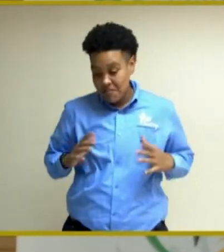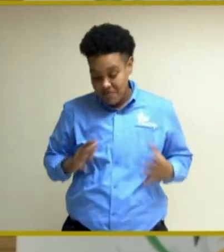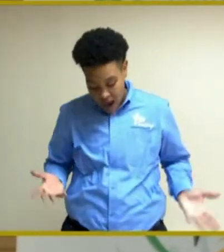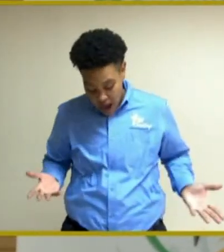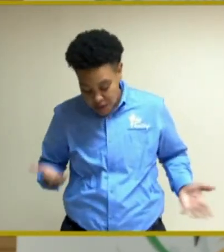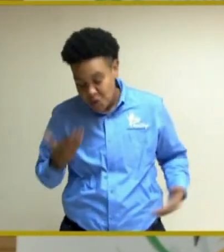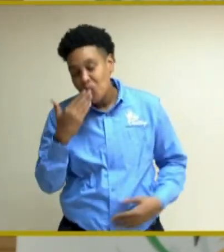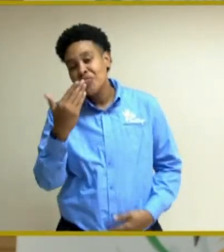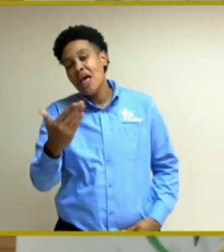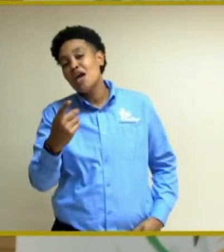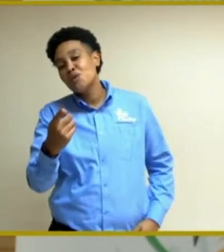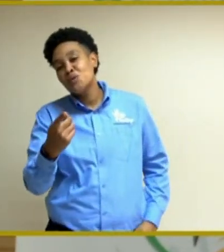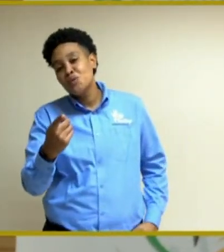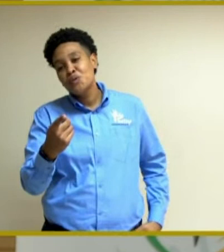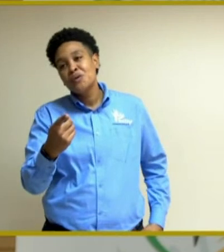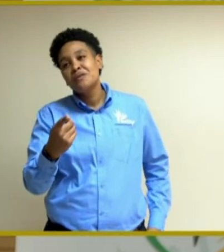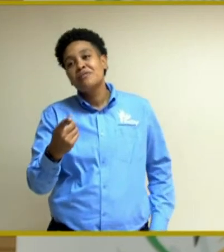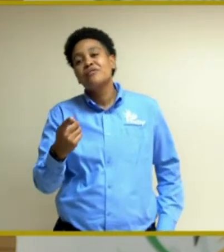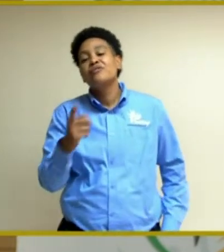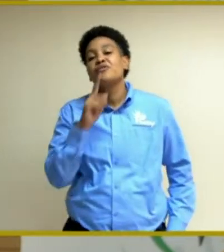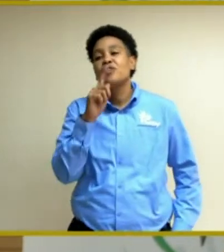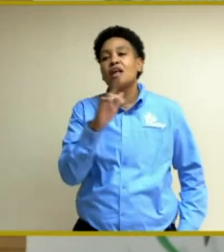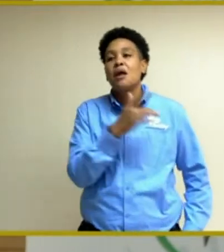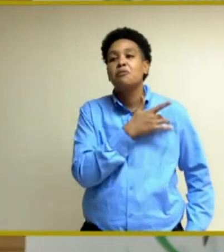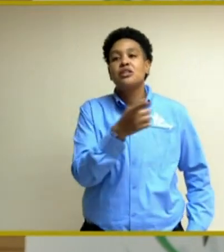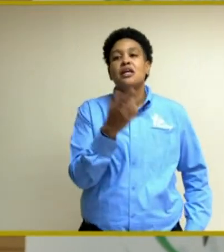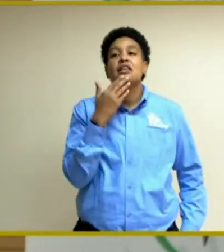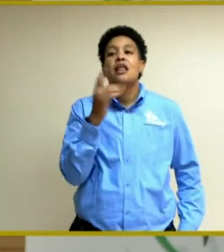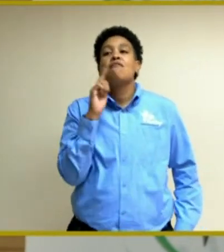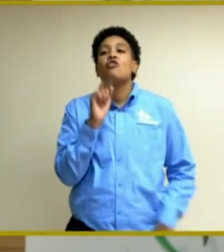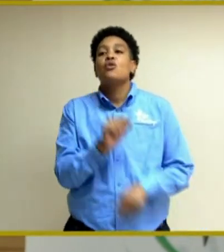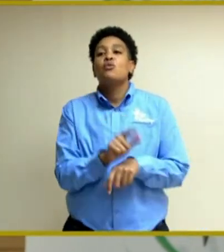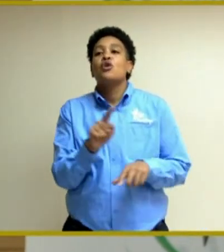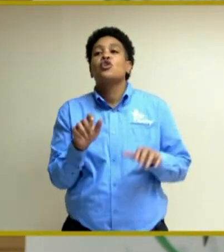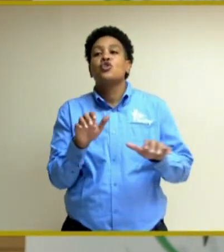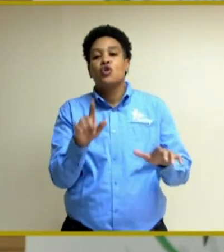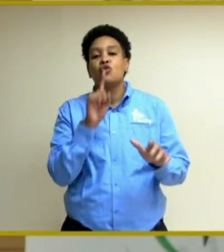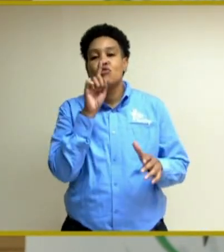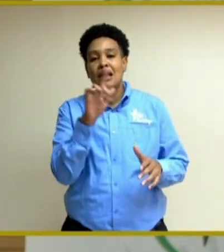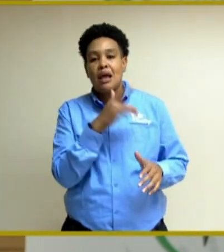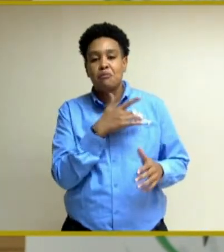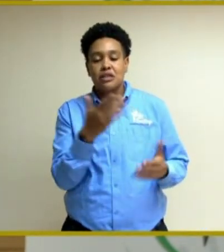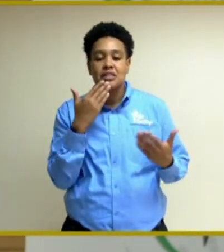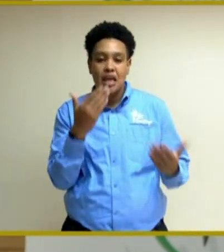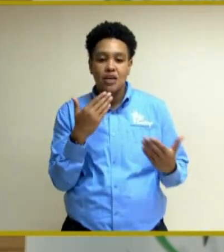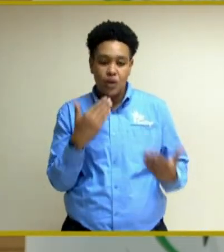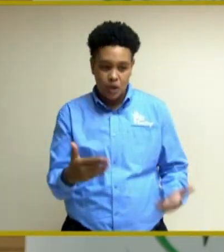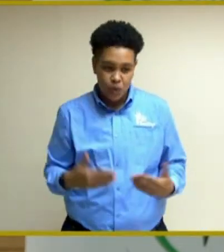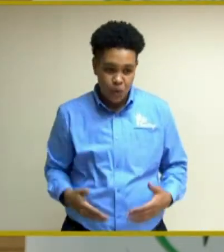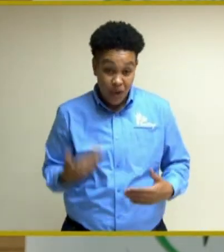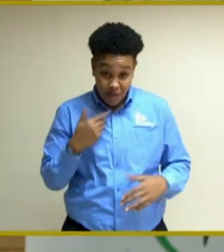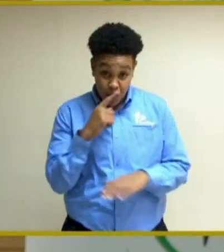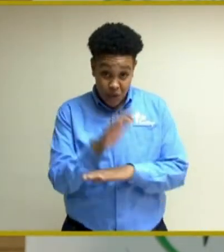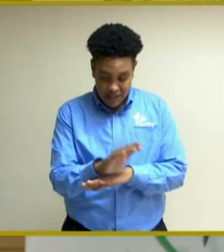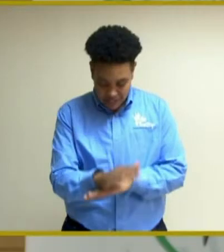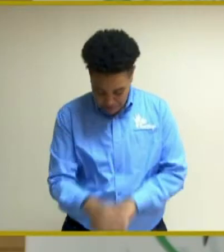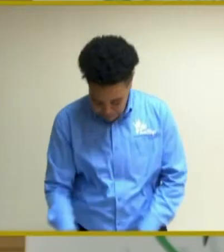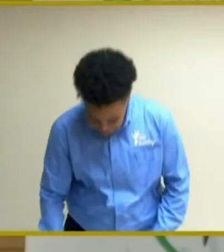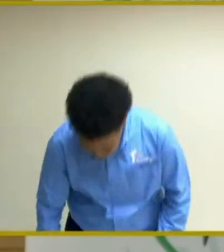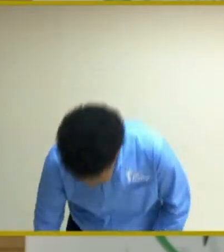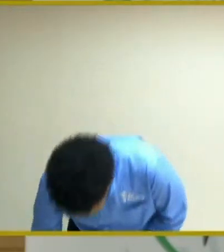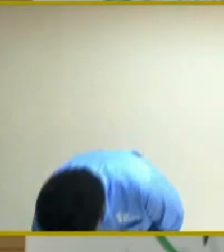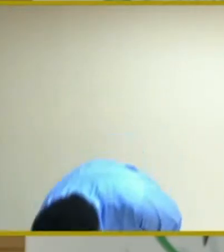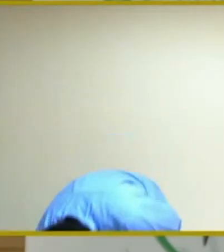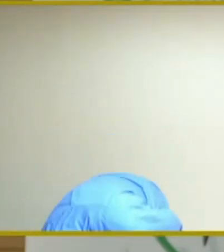So thank you very much. I really appreciate it. And thanks for the work that you do. Really appreciate it. Thank you. Have a good evening. Thank you, sir.